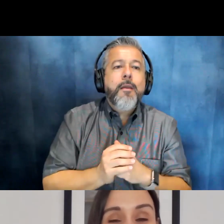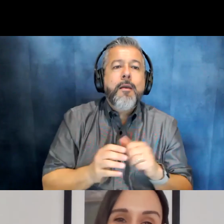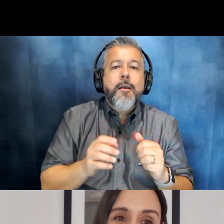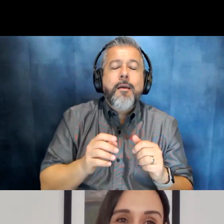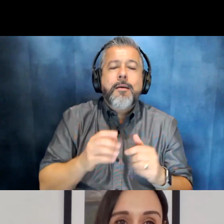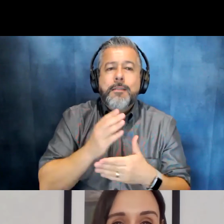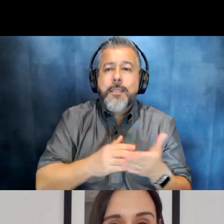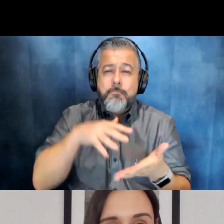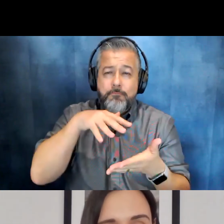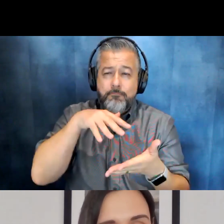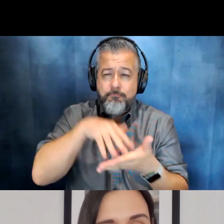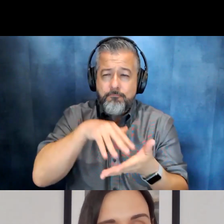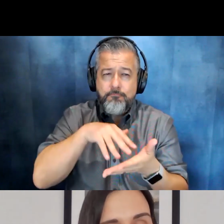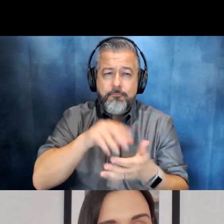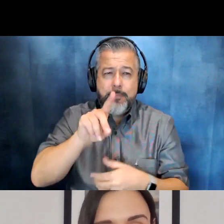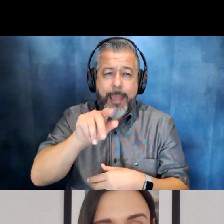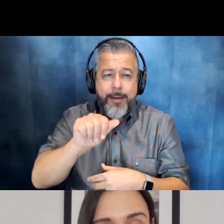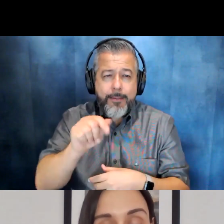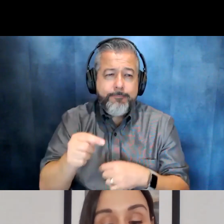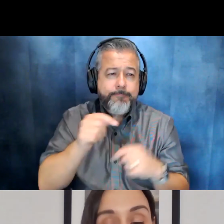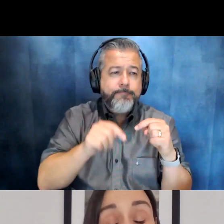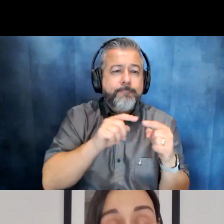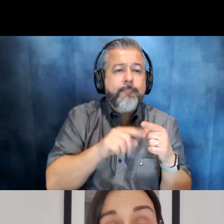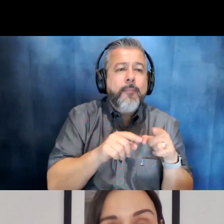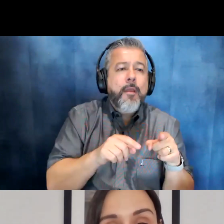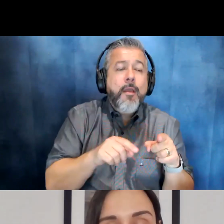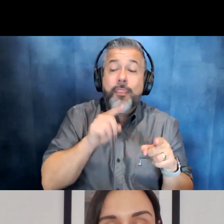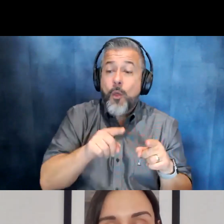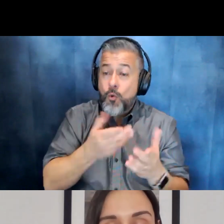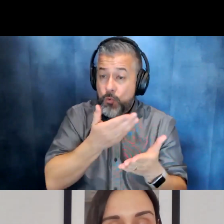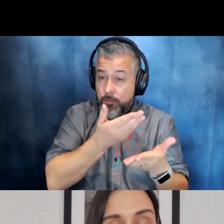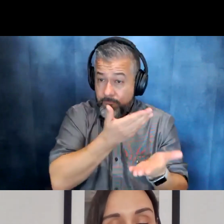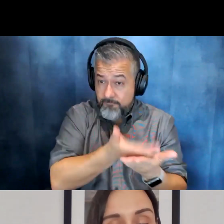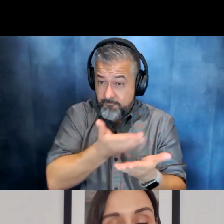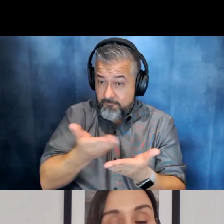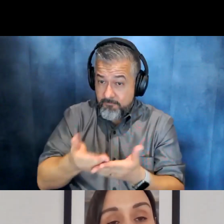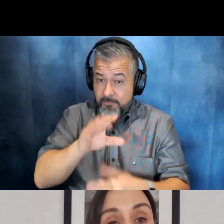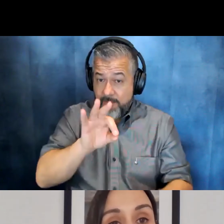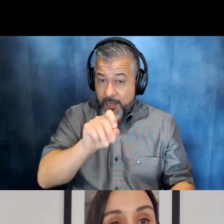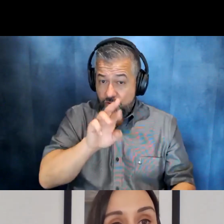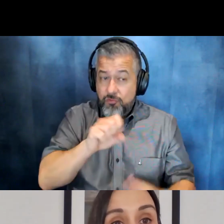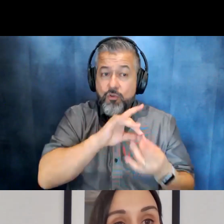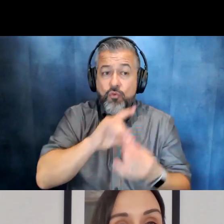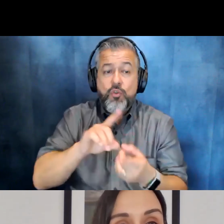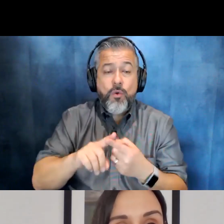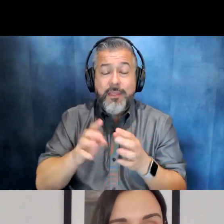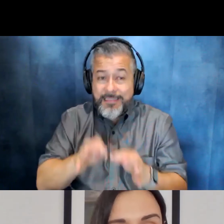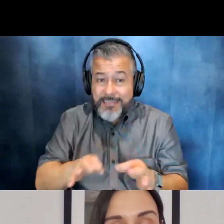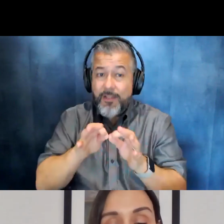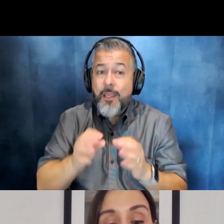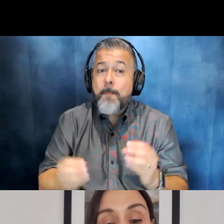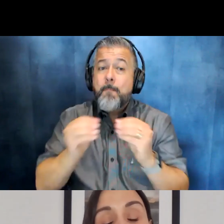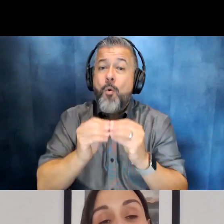I'm sorry, we'll just go back for a sec. These factors have been associated with a significantly increased